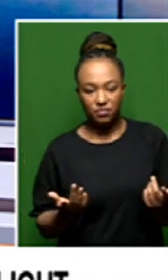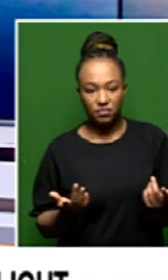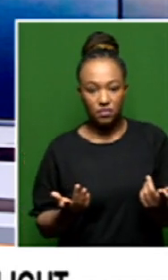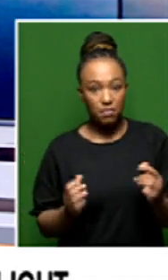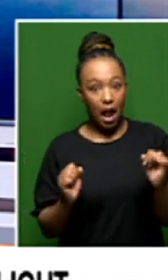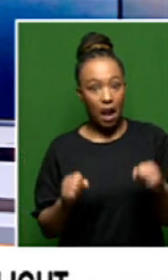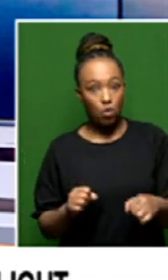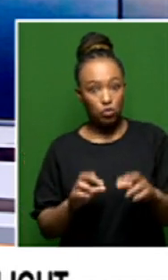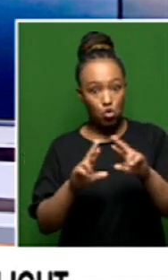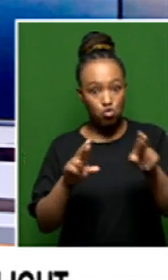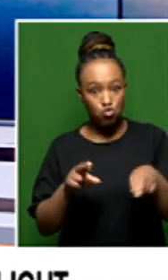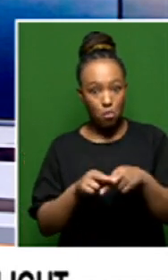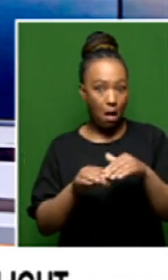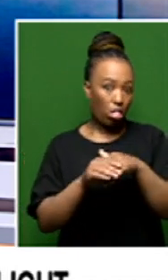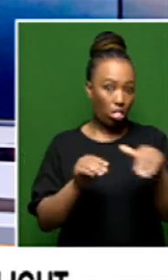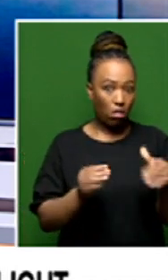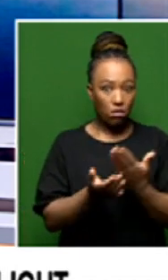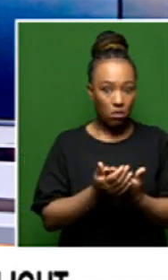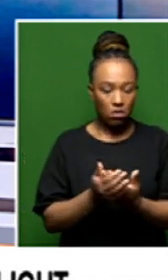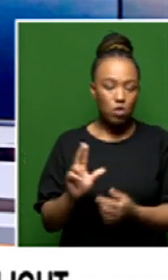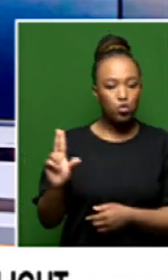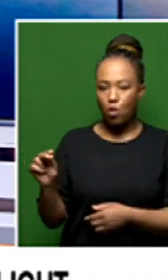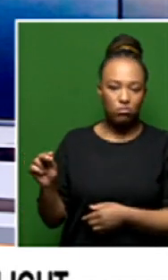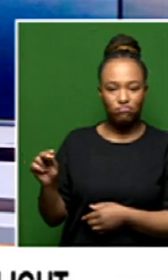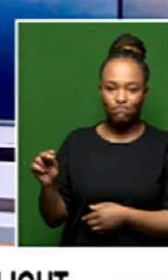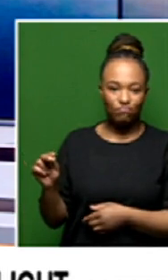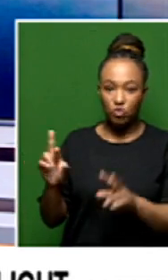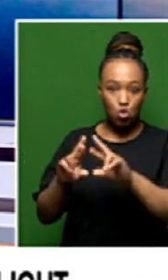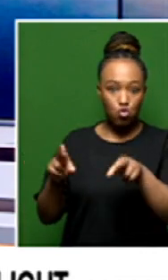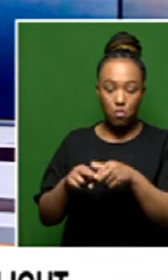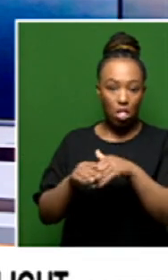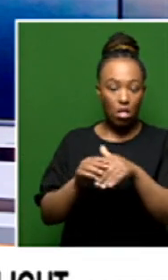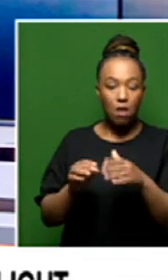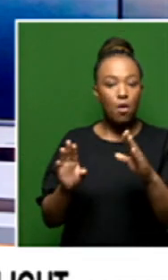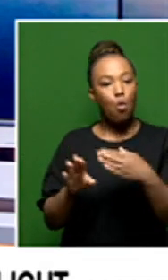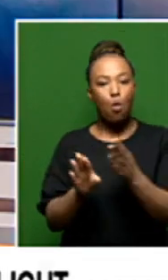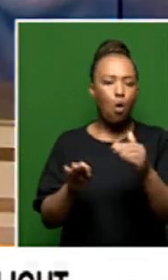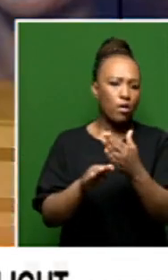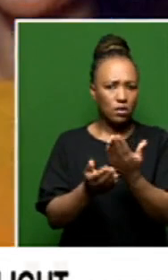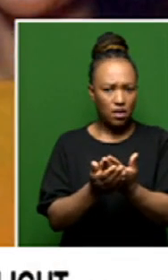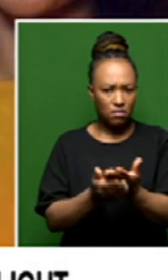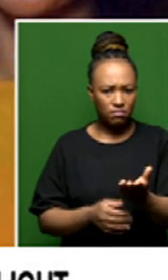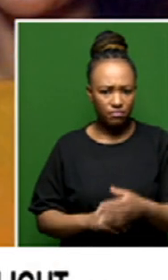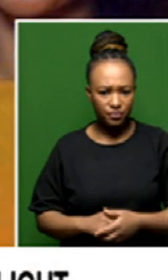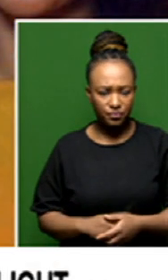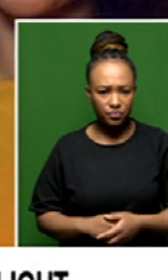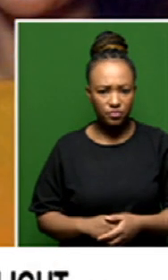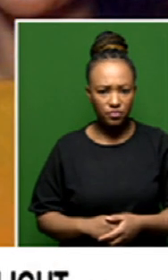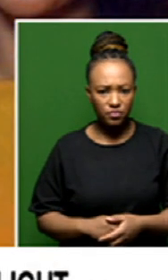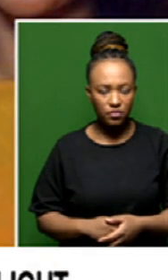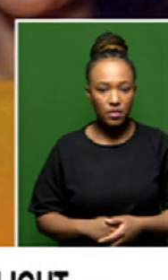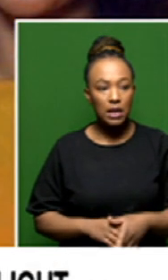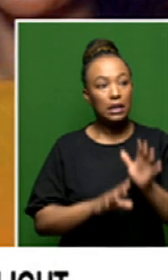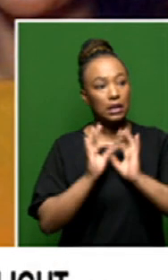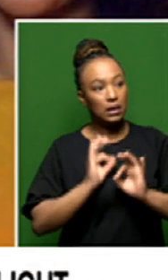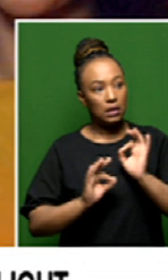you allowed to leave your room? No. Not even to walk around the parking lot? That has not been